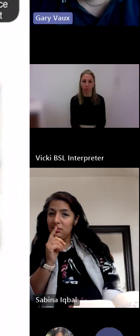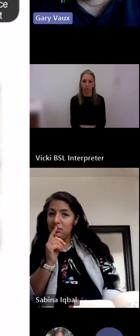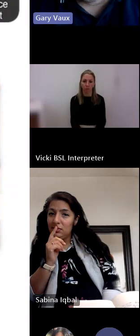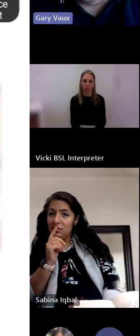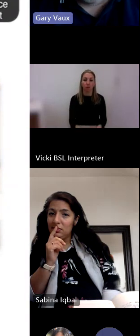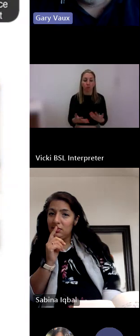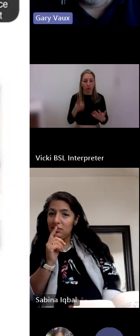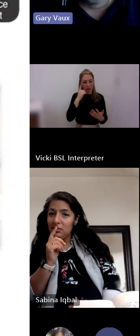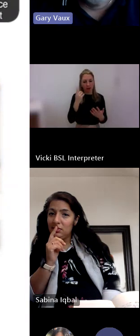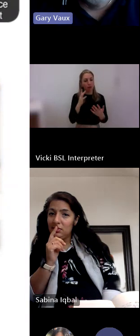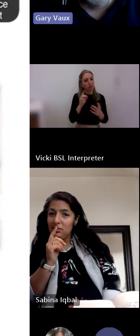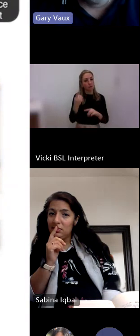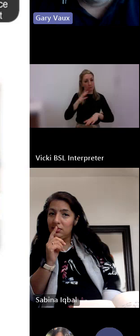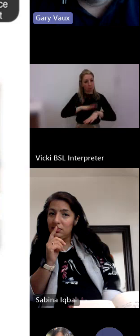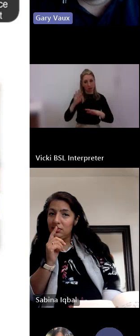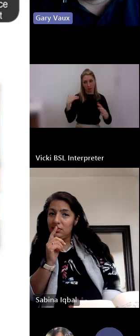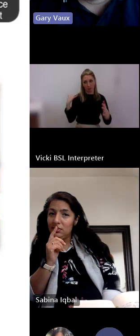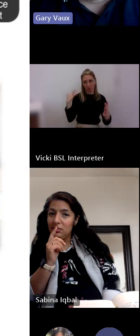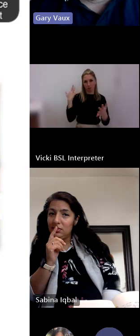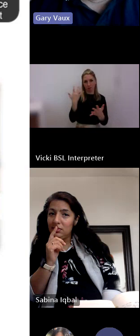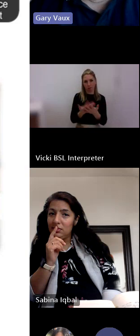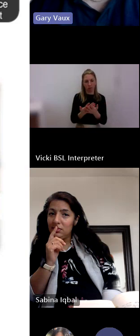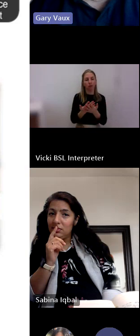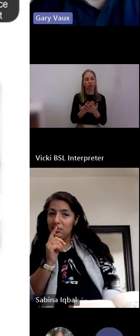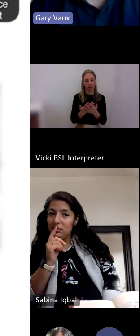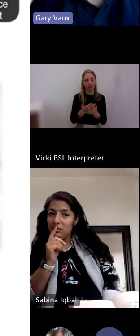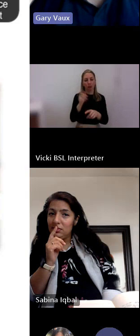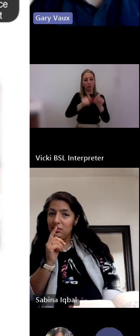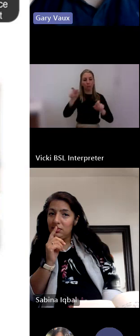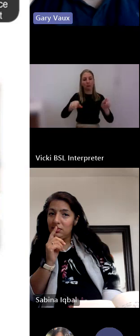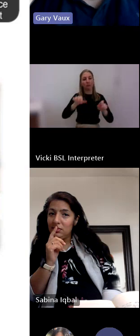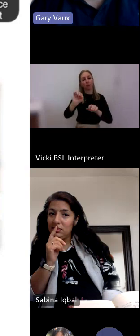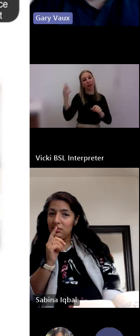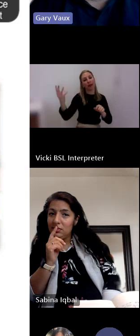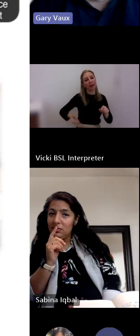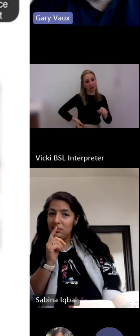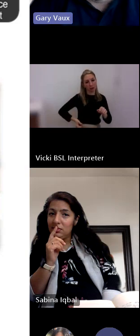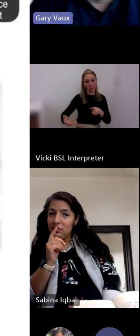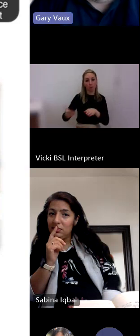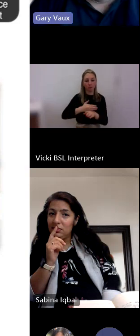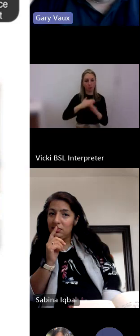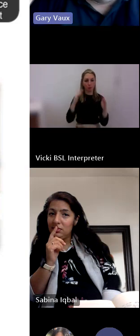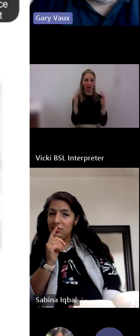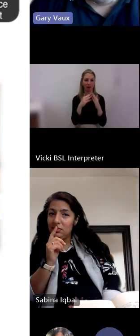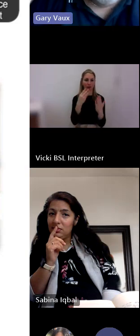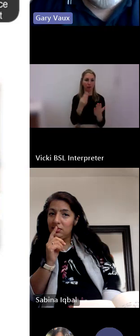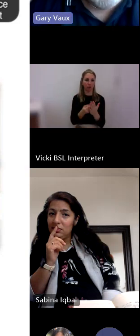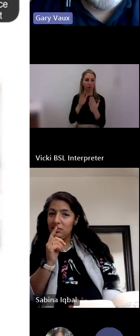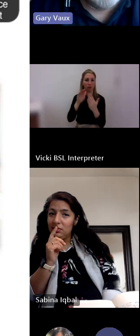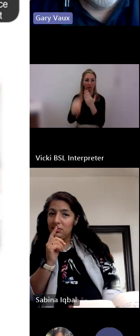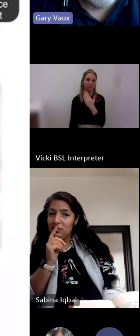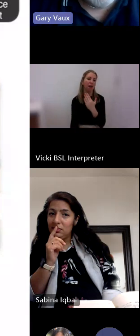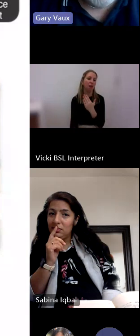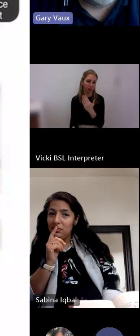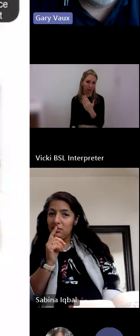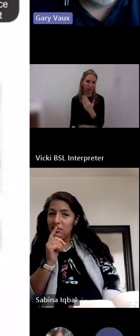in decades, people's income before housing costs actually fell in